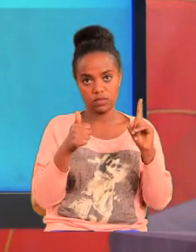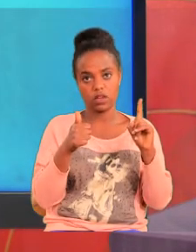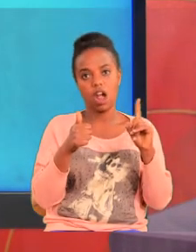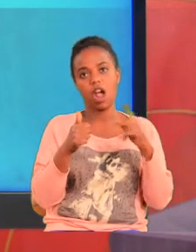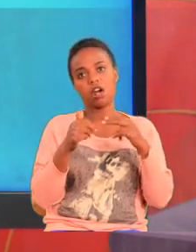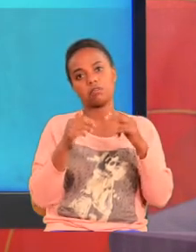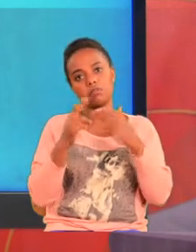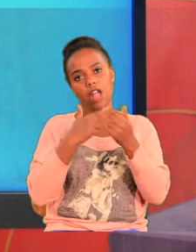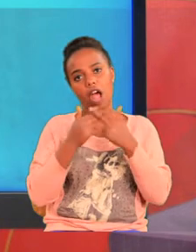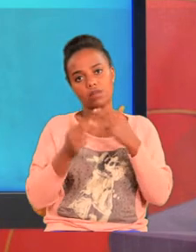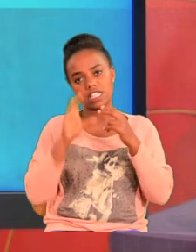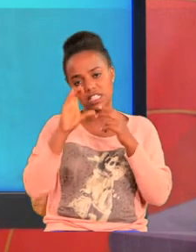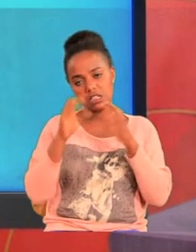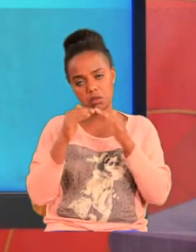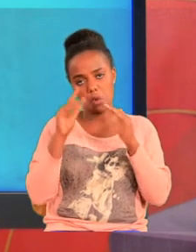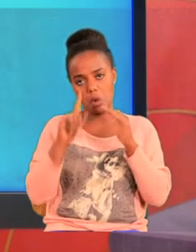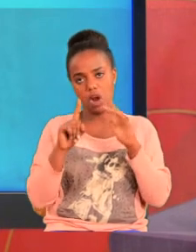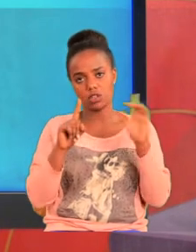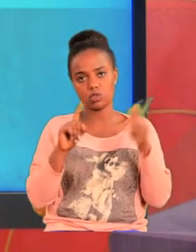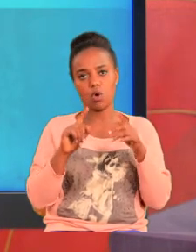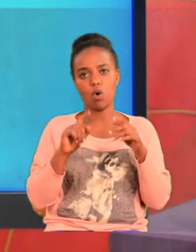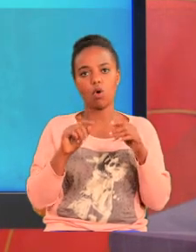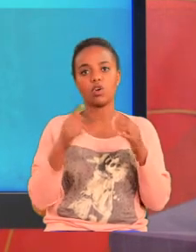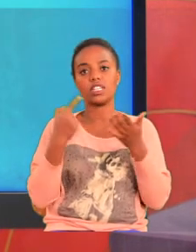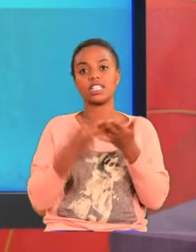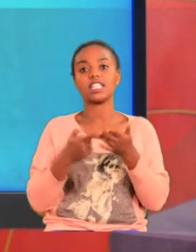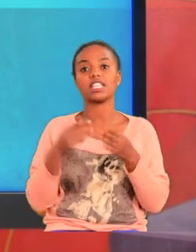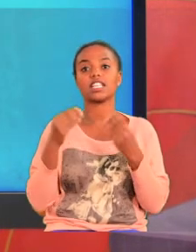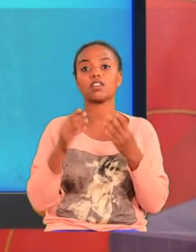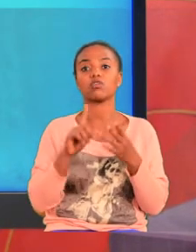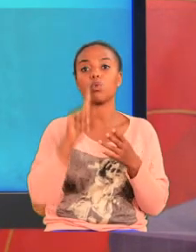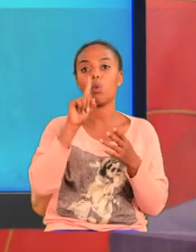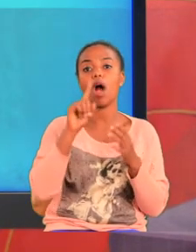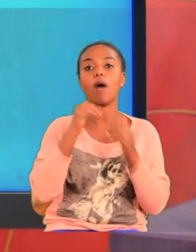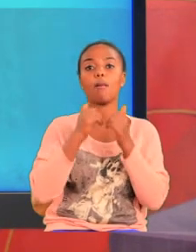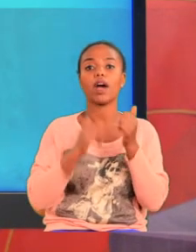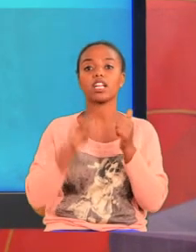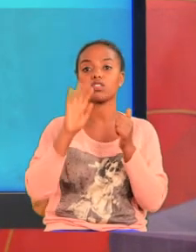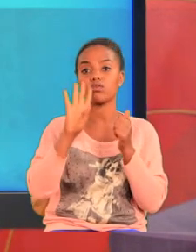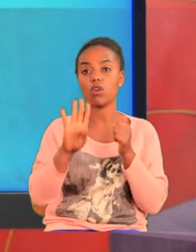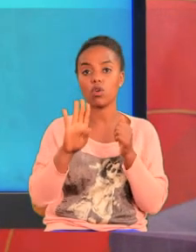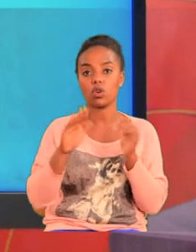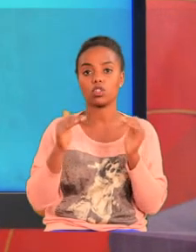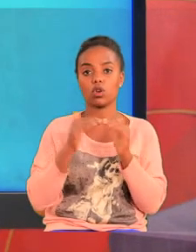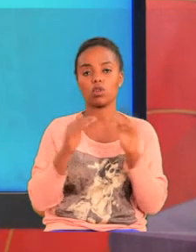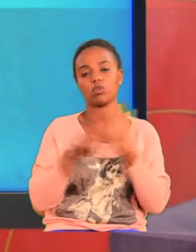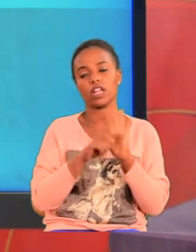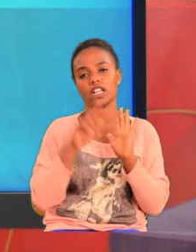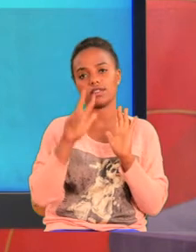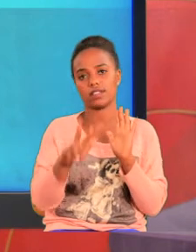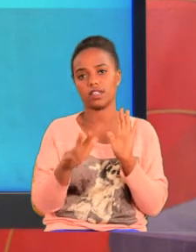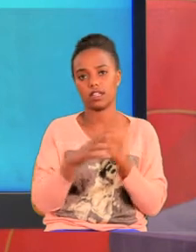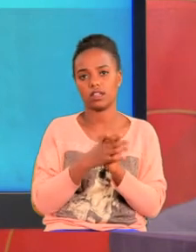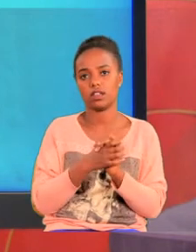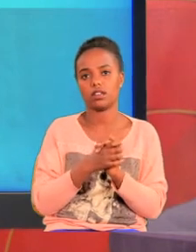C is also 1. So this gives you 1 minus 4 is negative